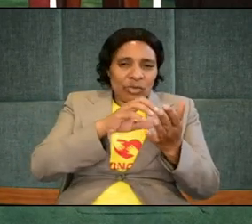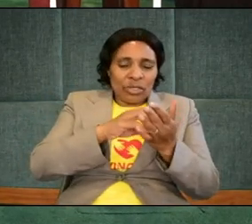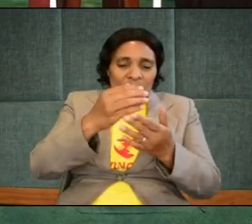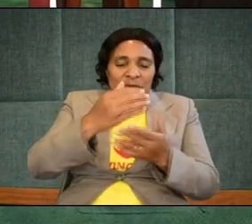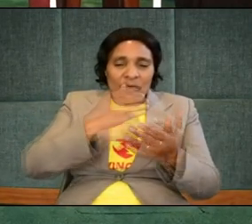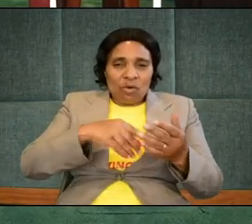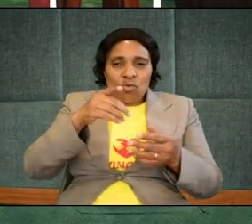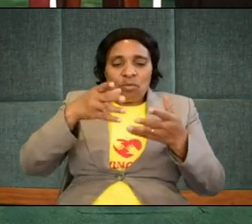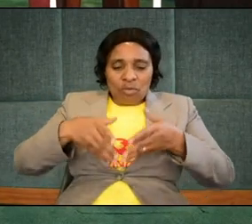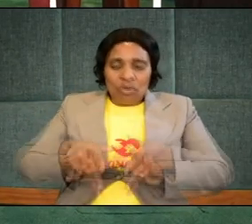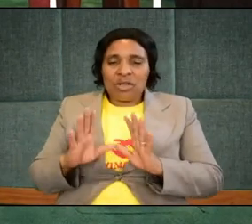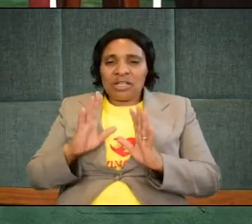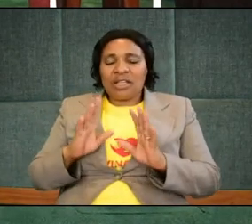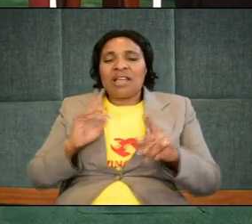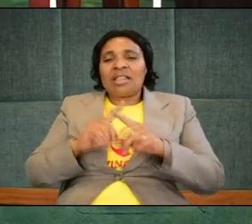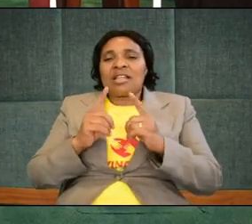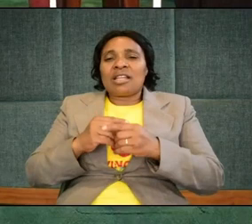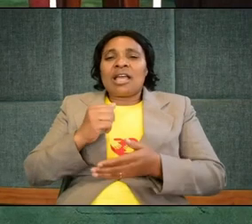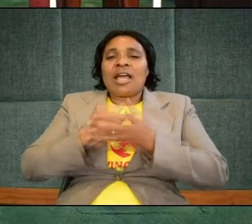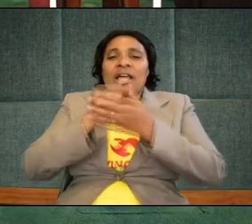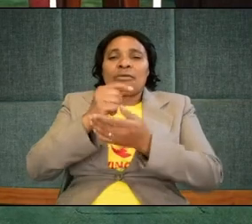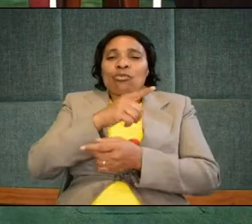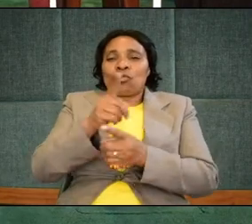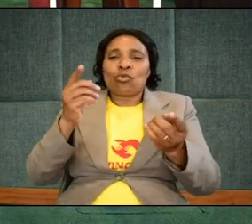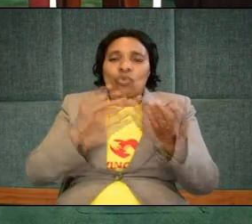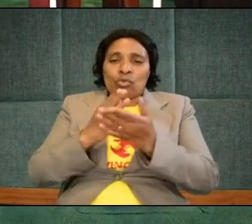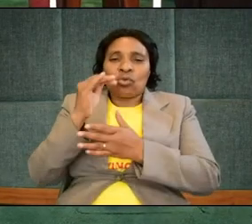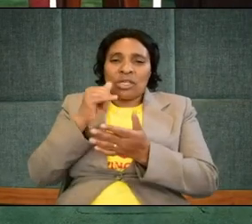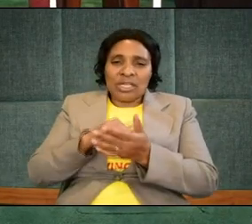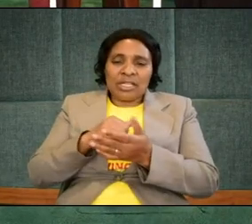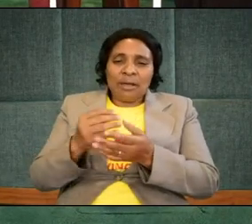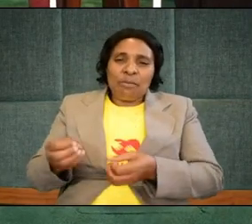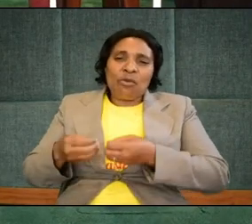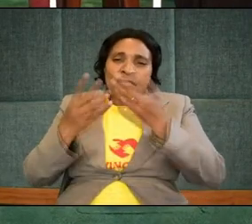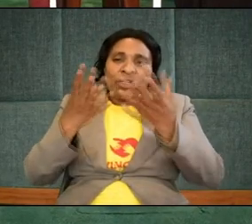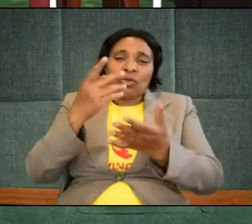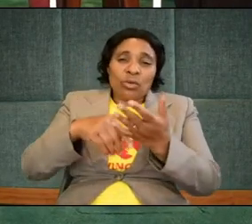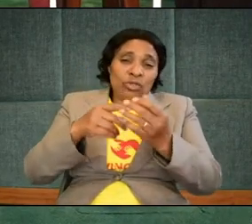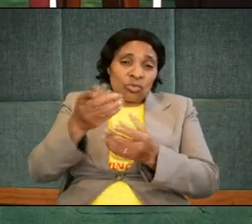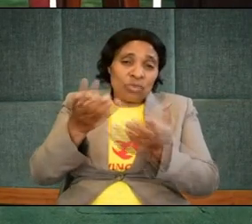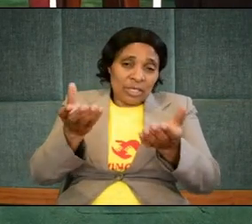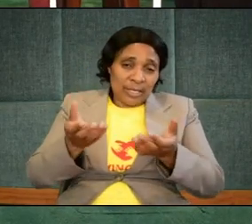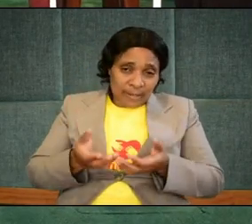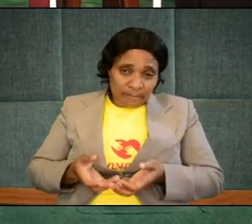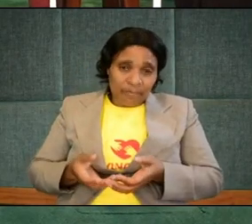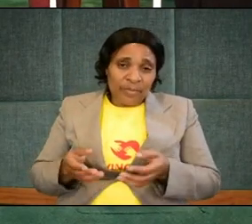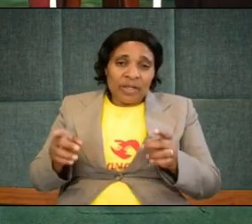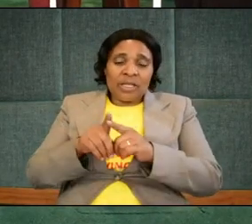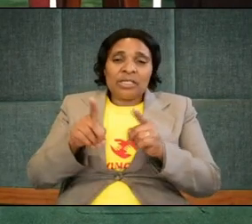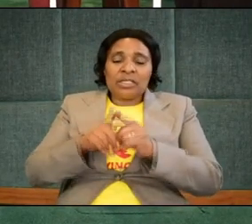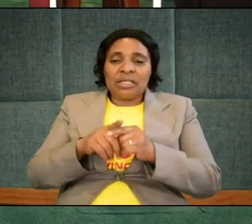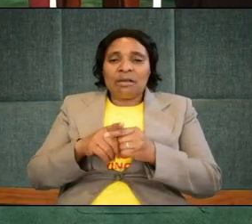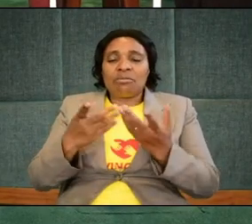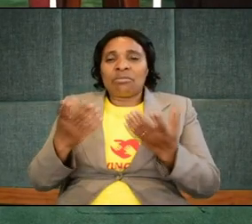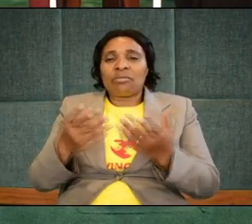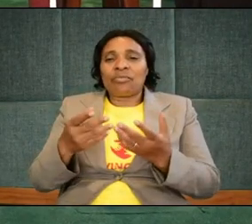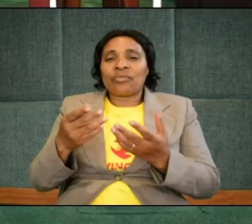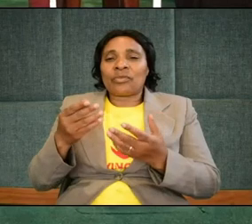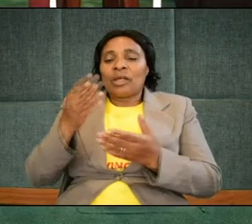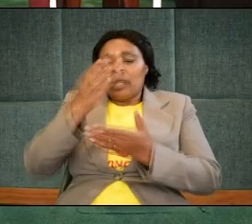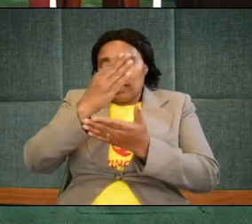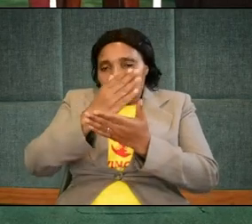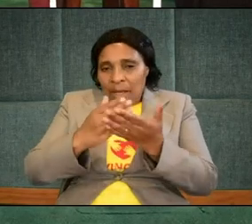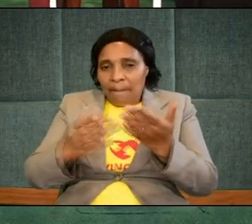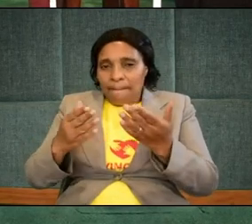were born, and he's going to help you through it. He's going to provide you with what you need. And as the flashlight or a part of it